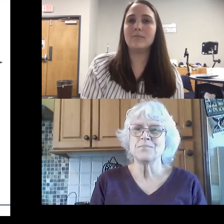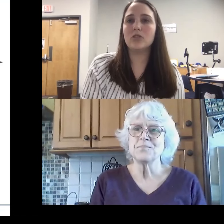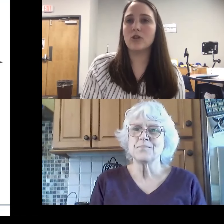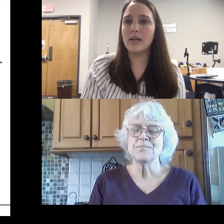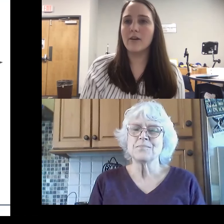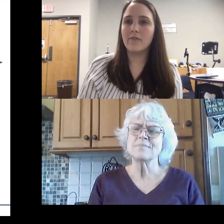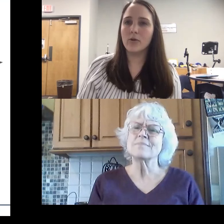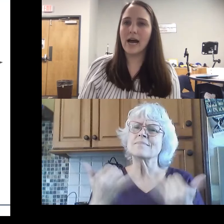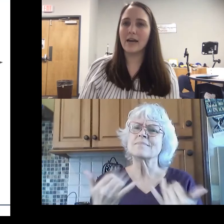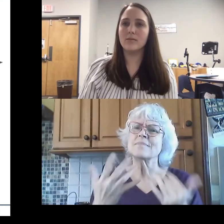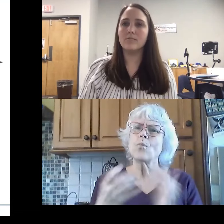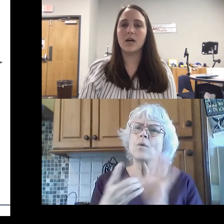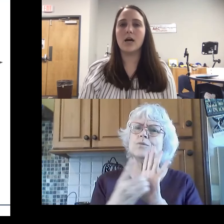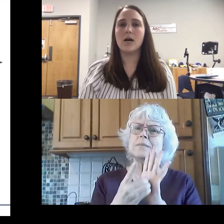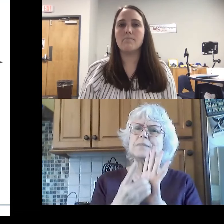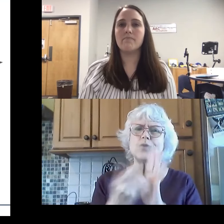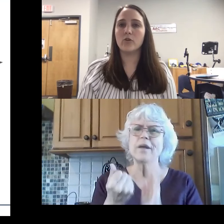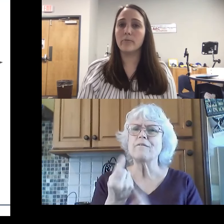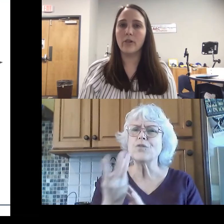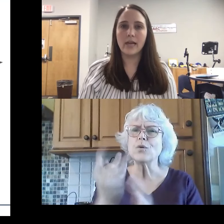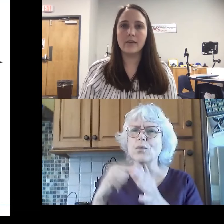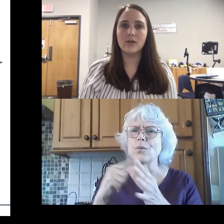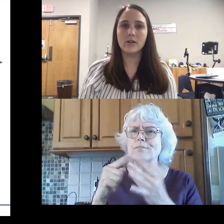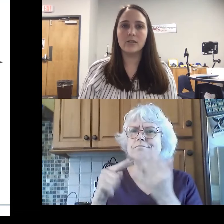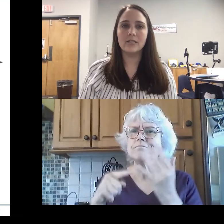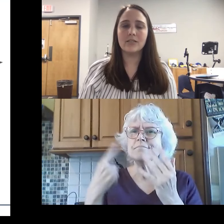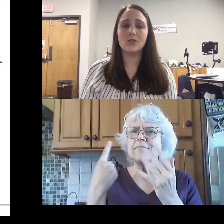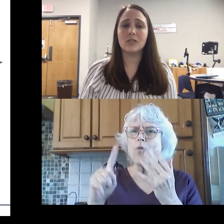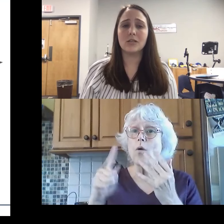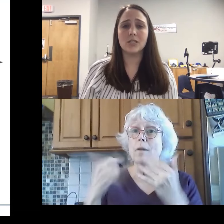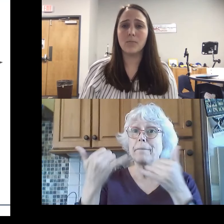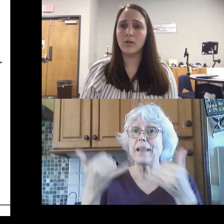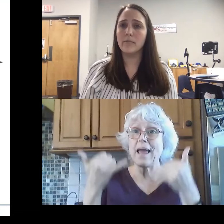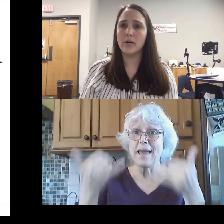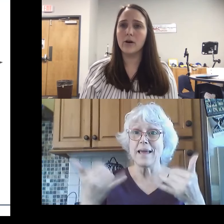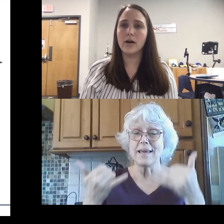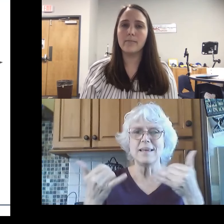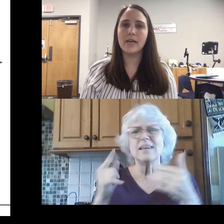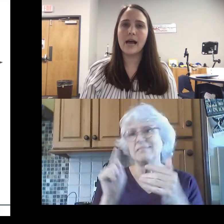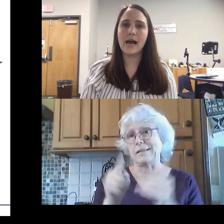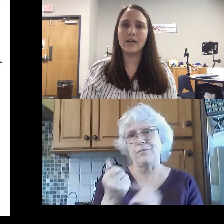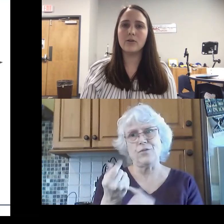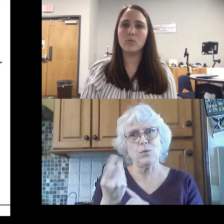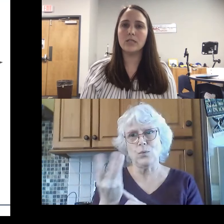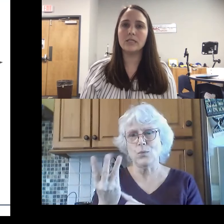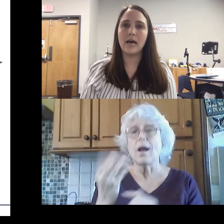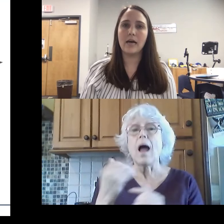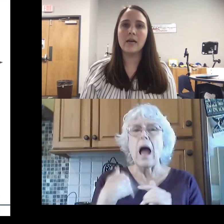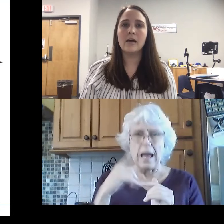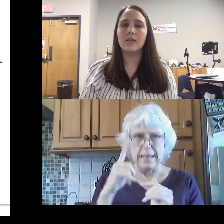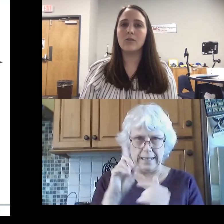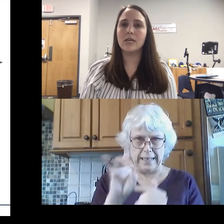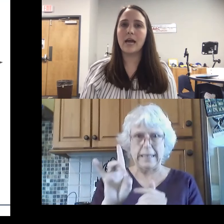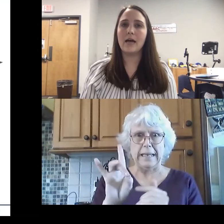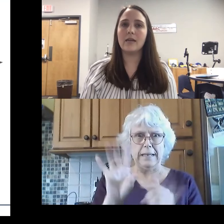to demonstrate a few items for play there. This is just a small amount. And I highlighted ones that